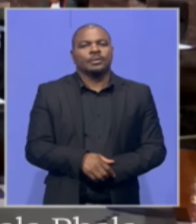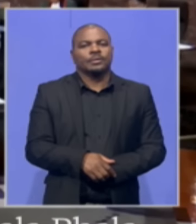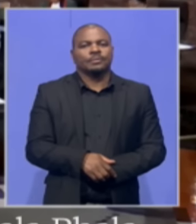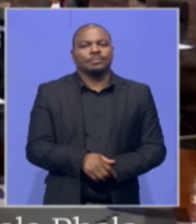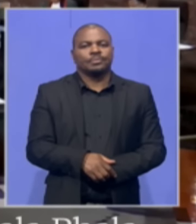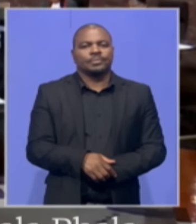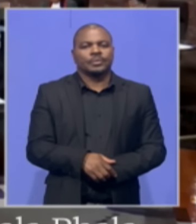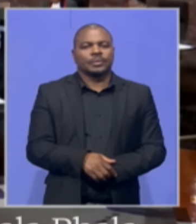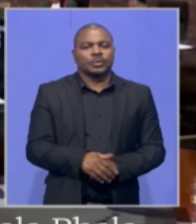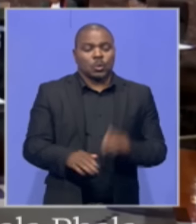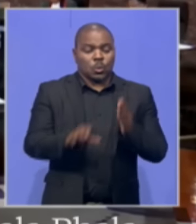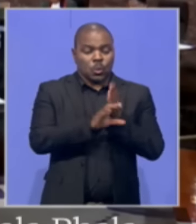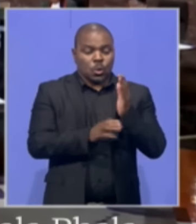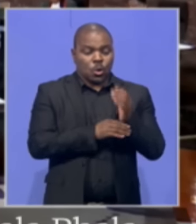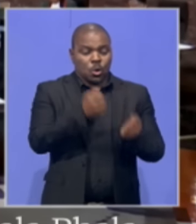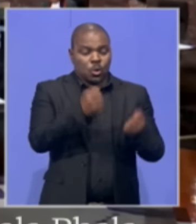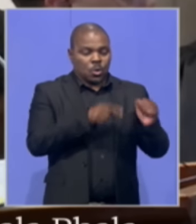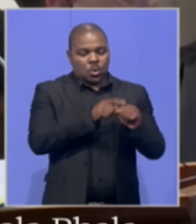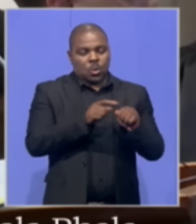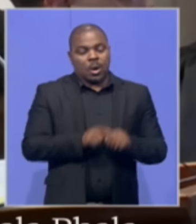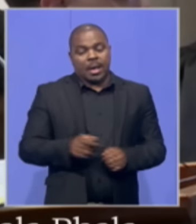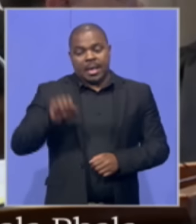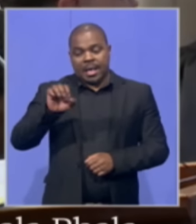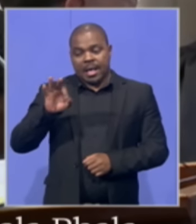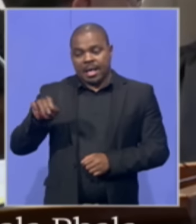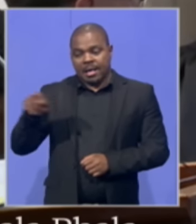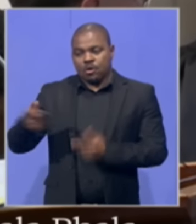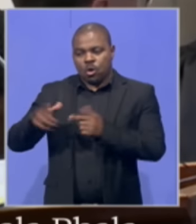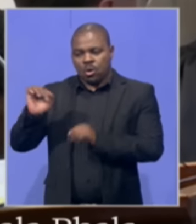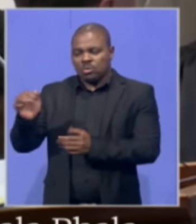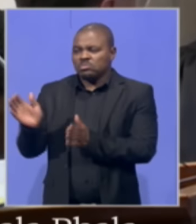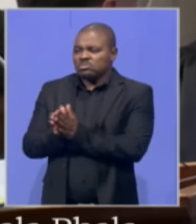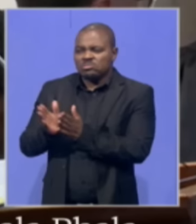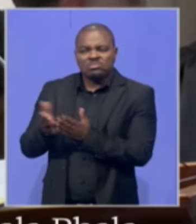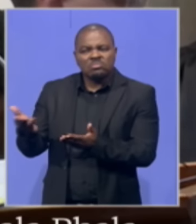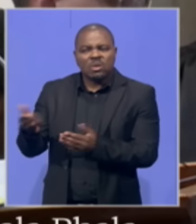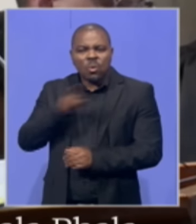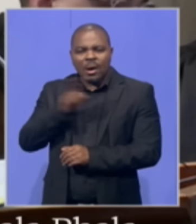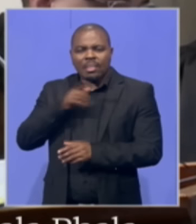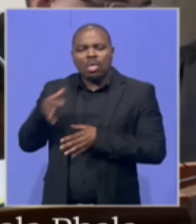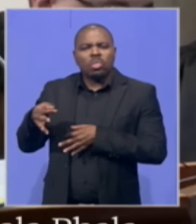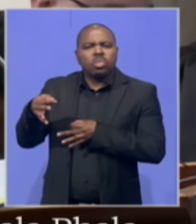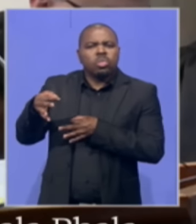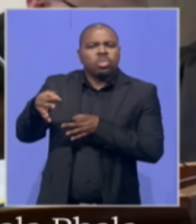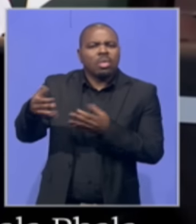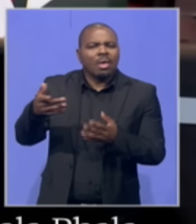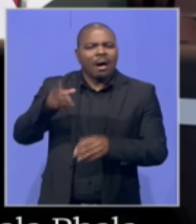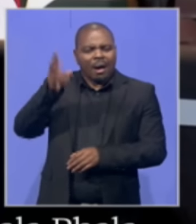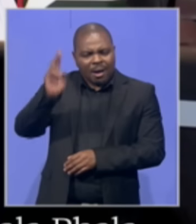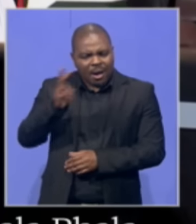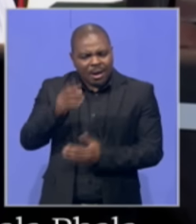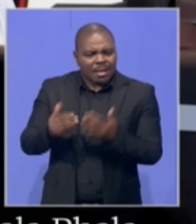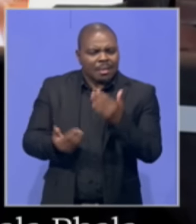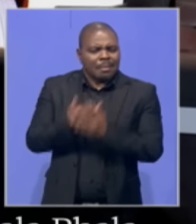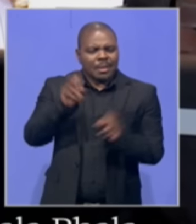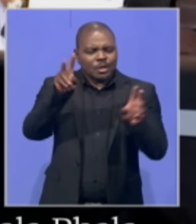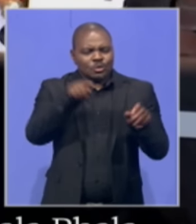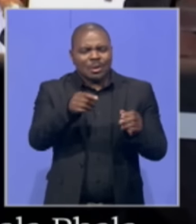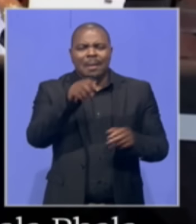Kgotlatshekelo ya molaotheo e lopile babueledi ba EFF go neelana ka tlhaloso ya tiego go maiteko a yona a go tsosolosa morero ka ga